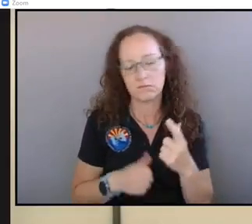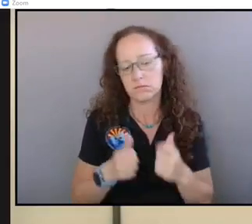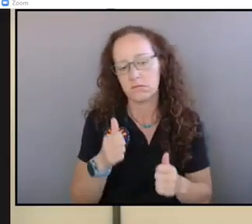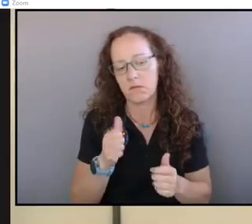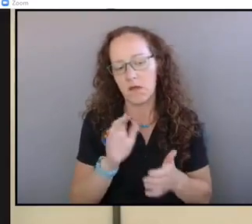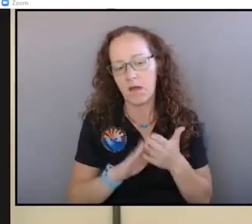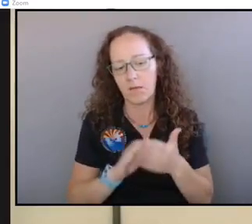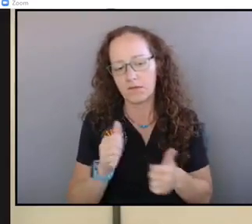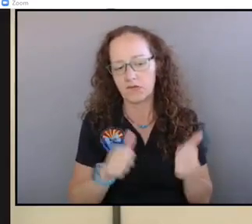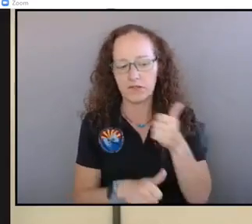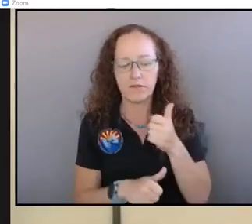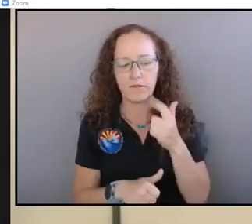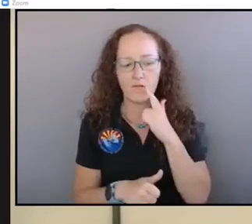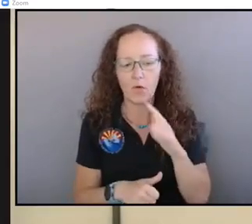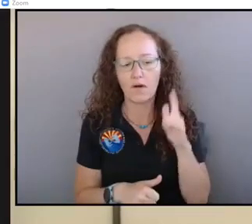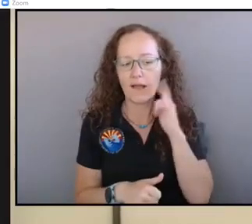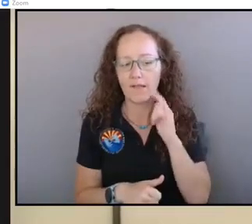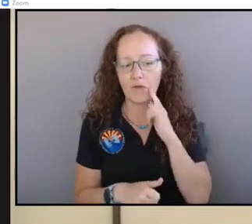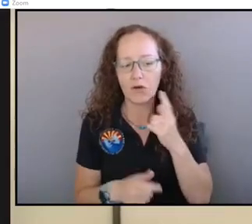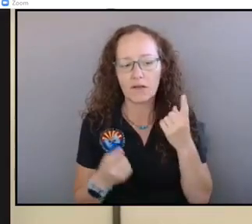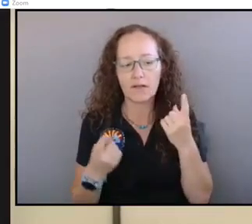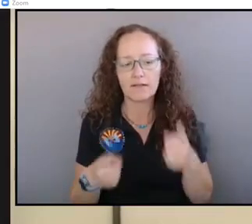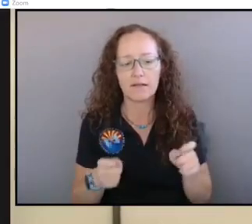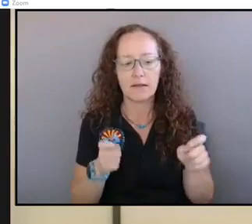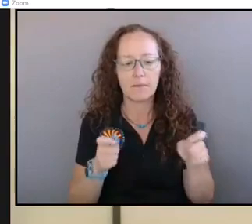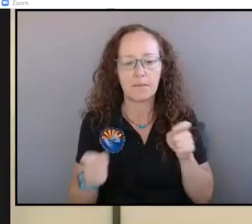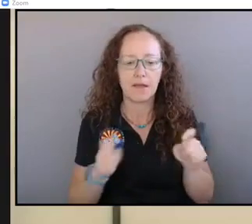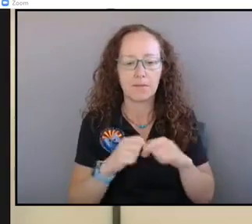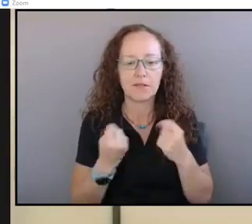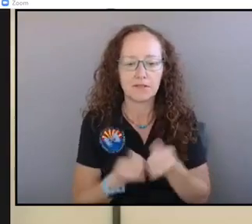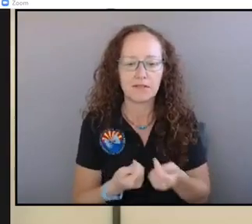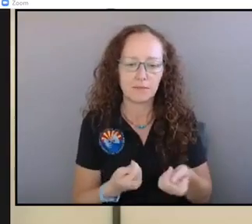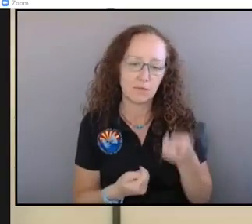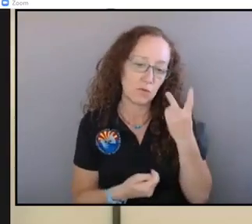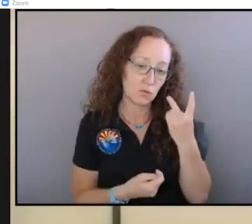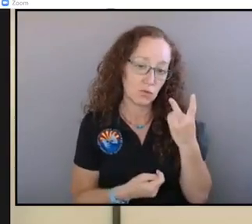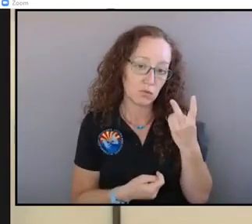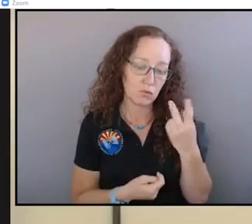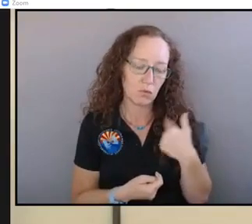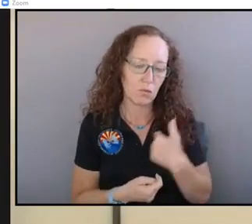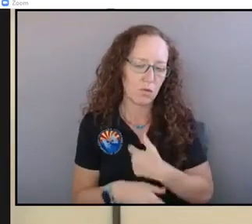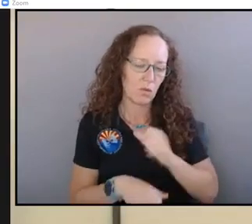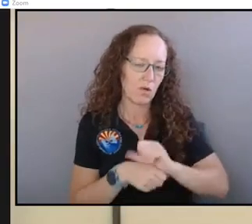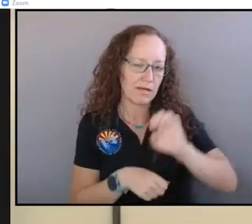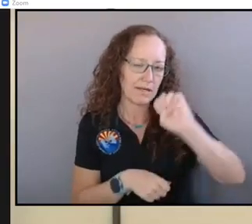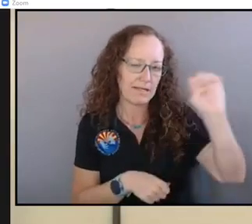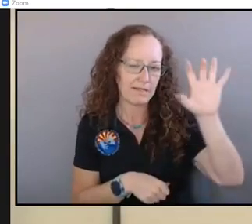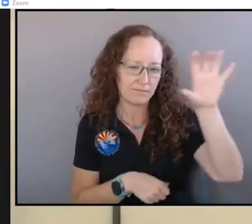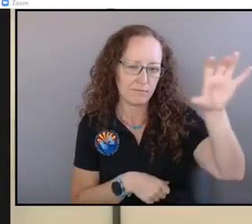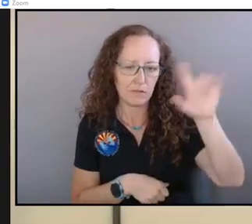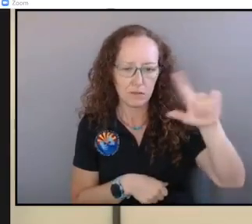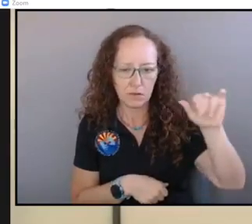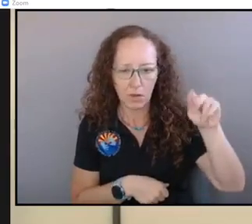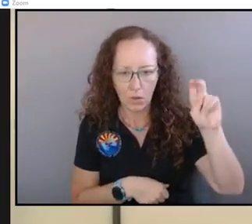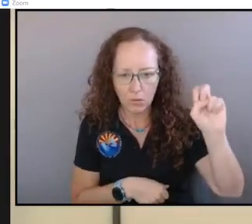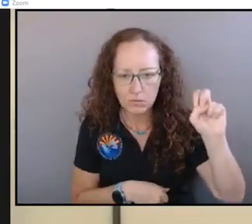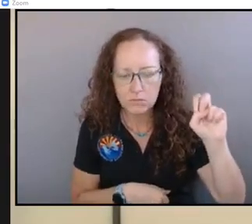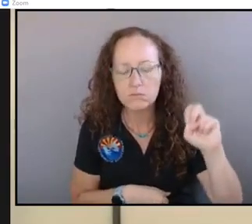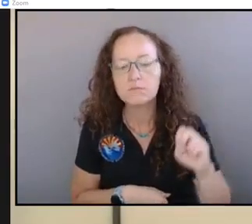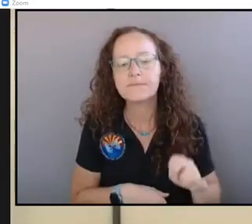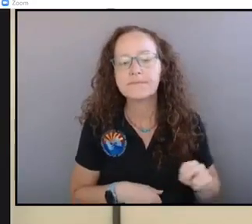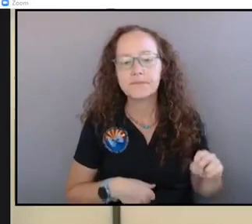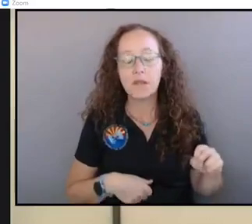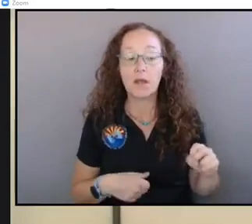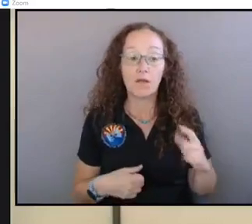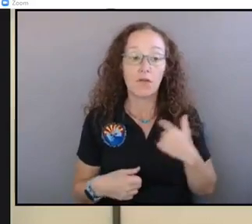Zone. Excuse me. So for us today, the big news item was the